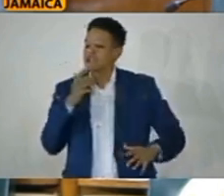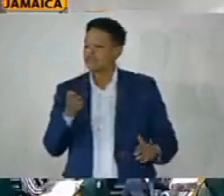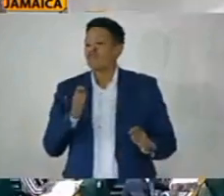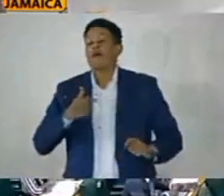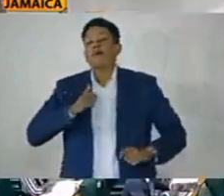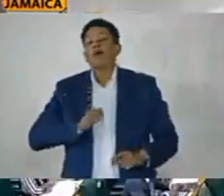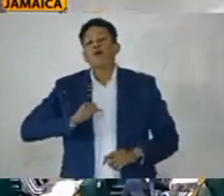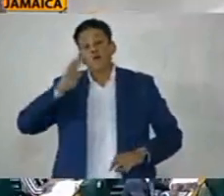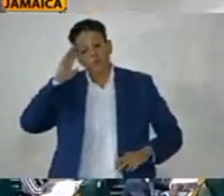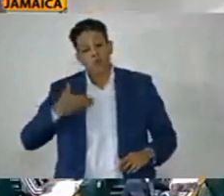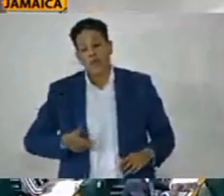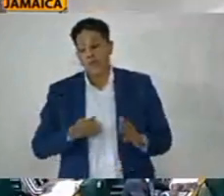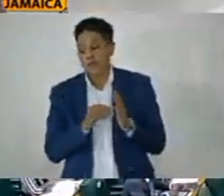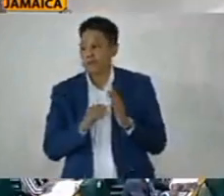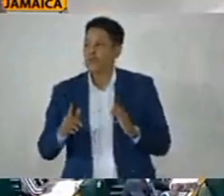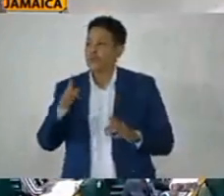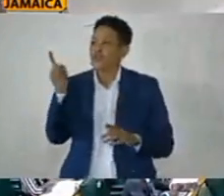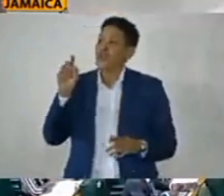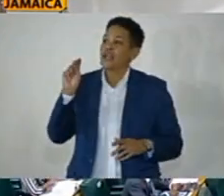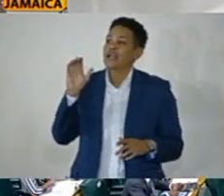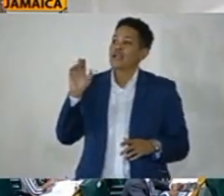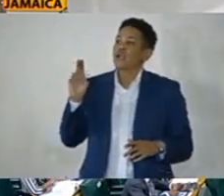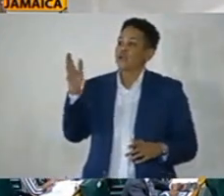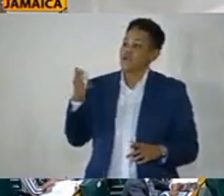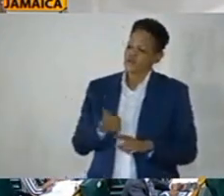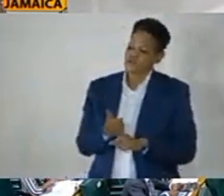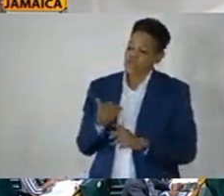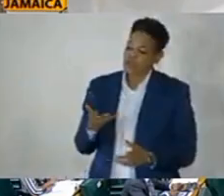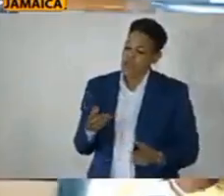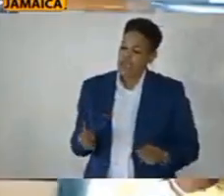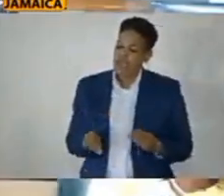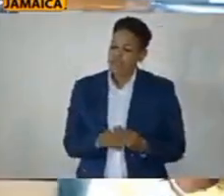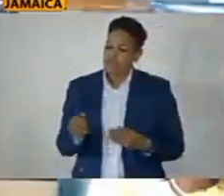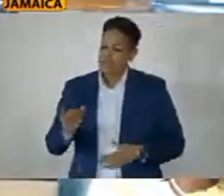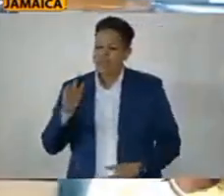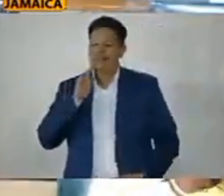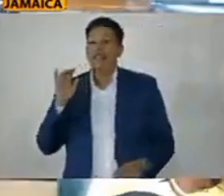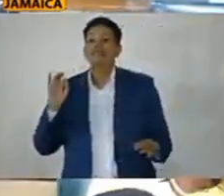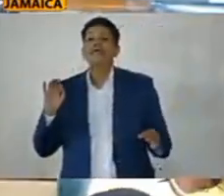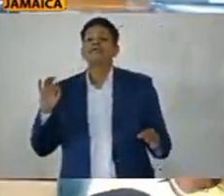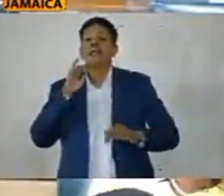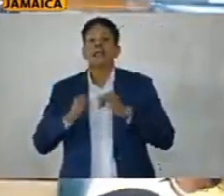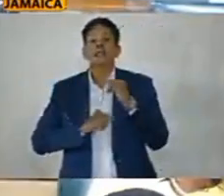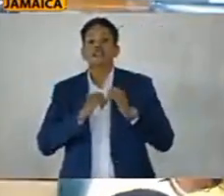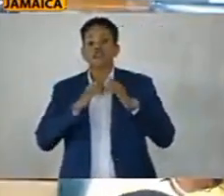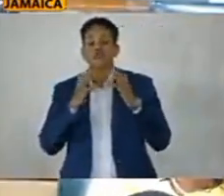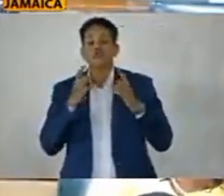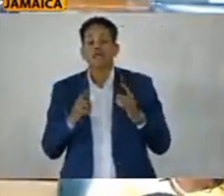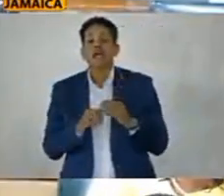the students from the Northern Caribbean University, an excellent institution in